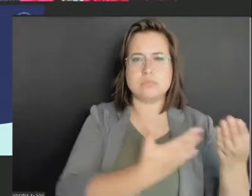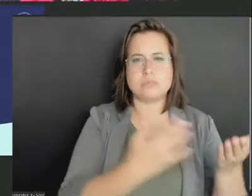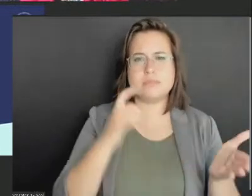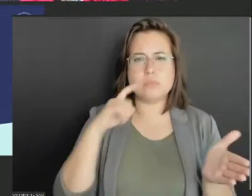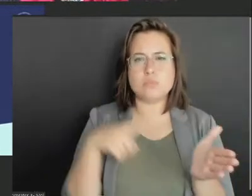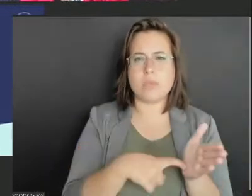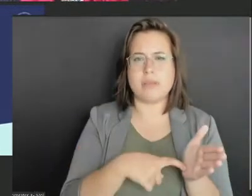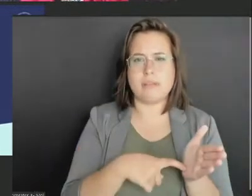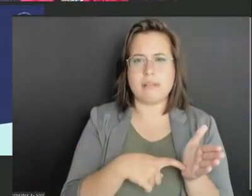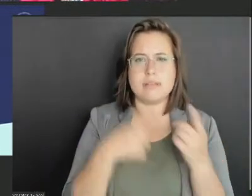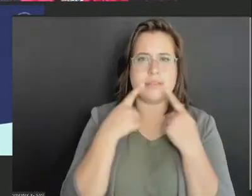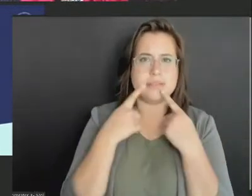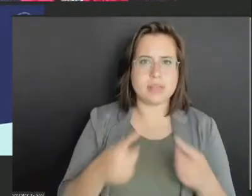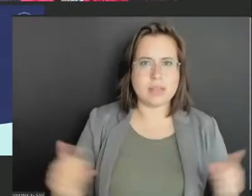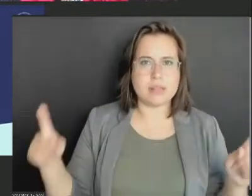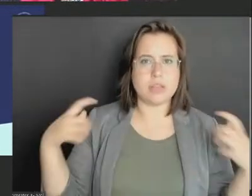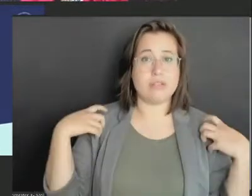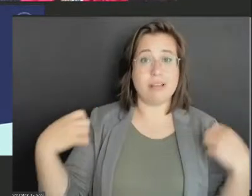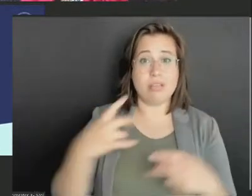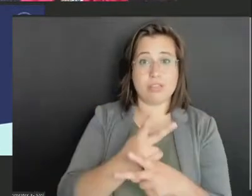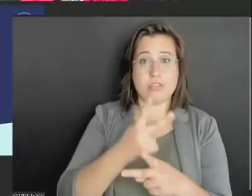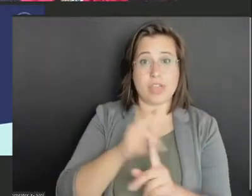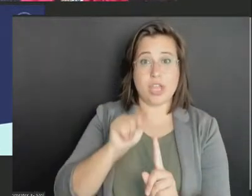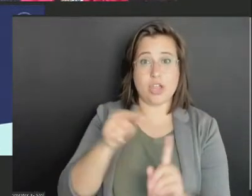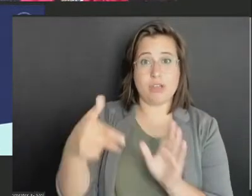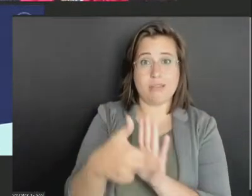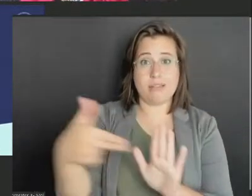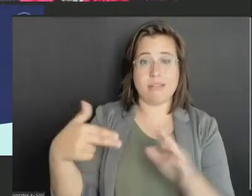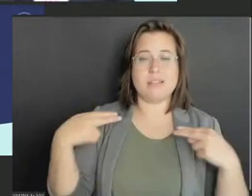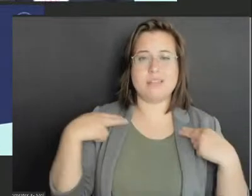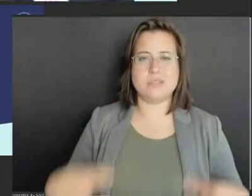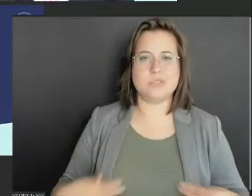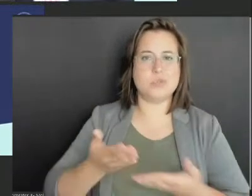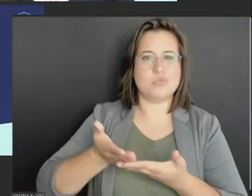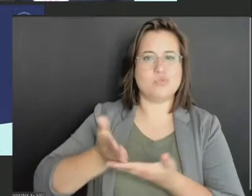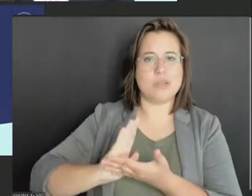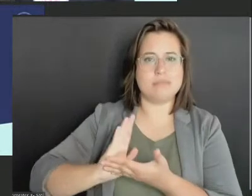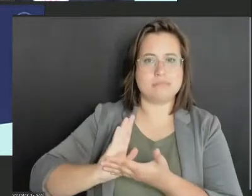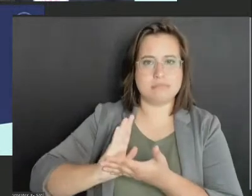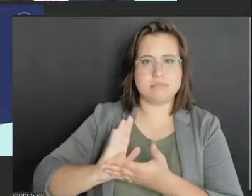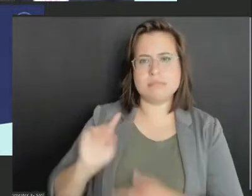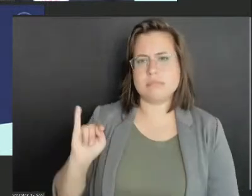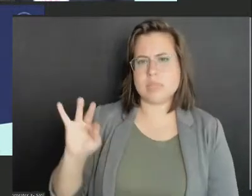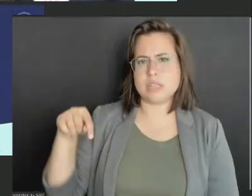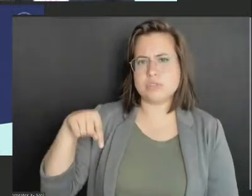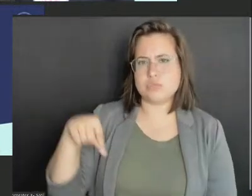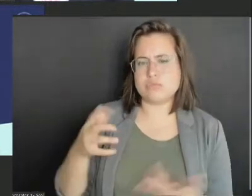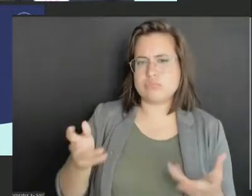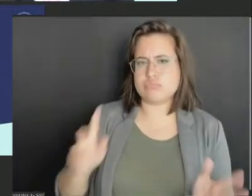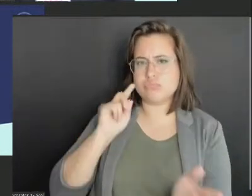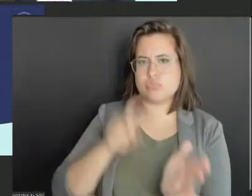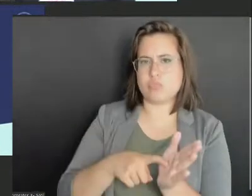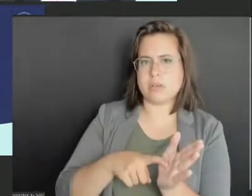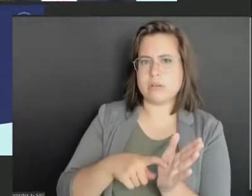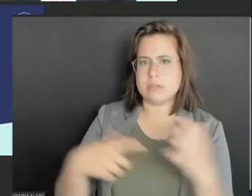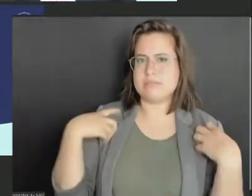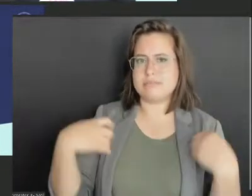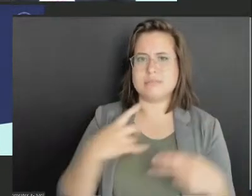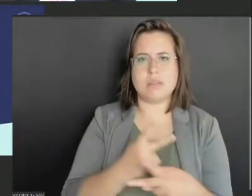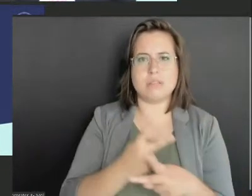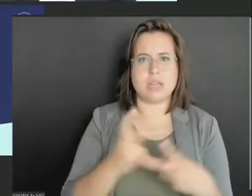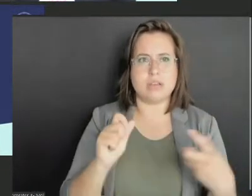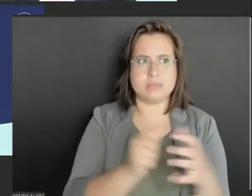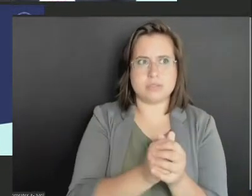and declare healthcare as a human right. This task force has recognized that need to expand healthcare at almost every public-facing